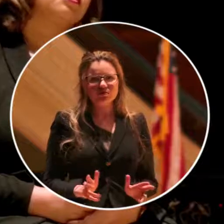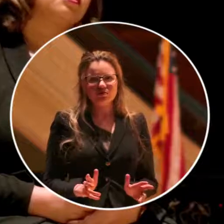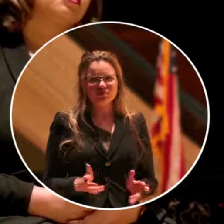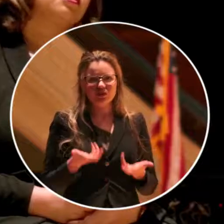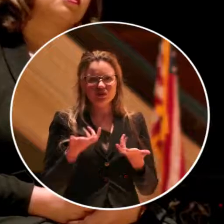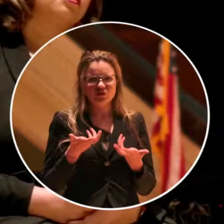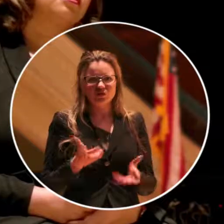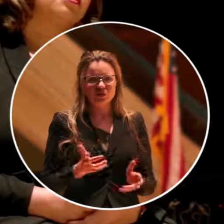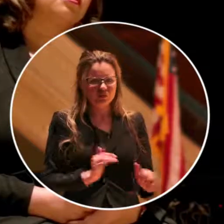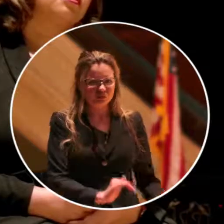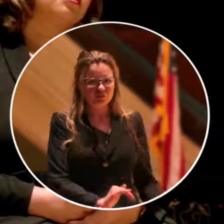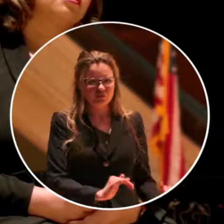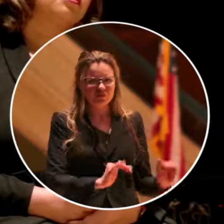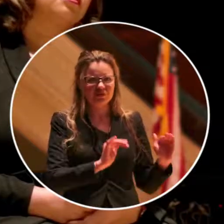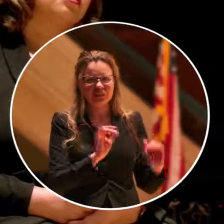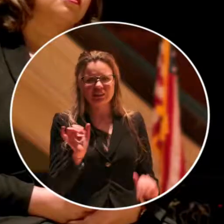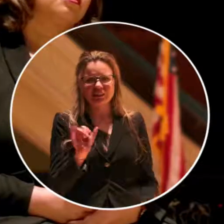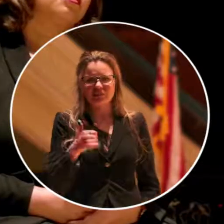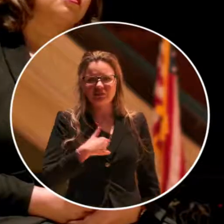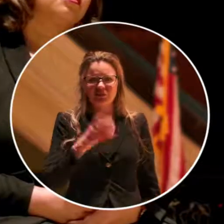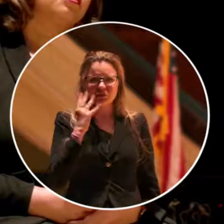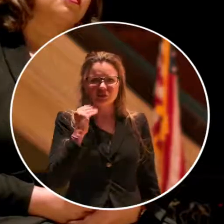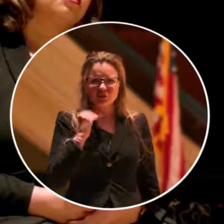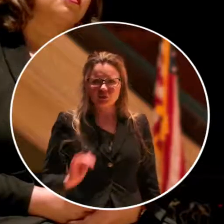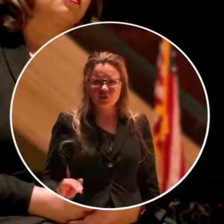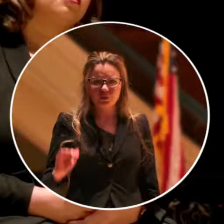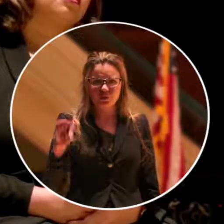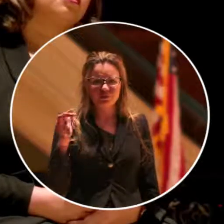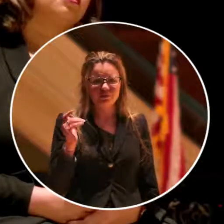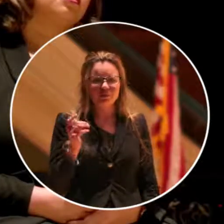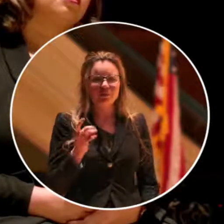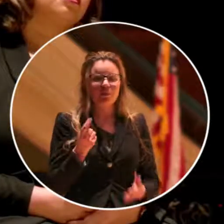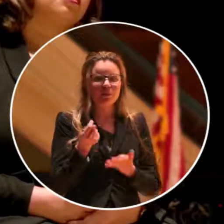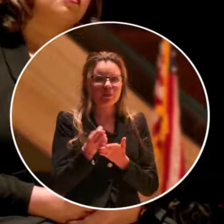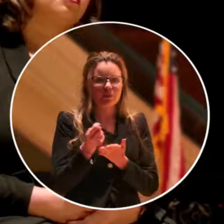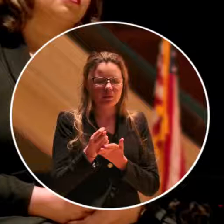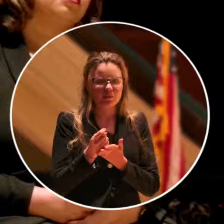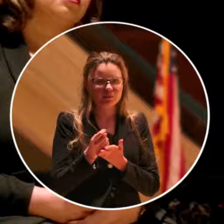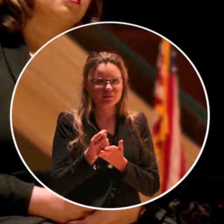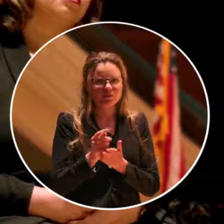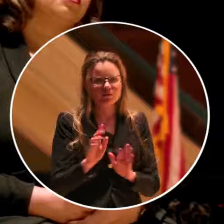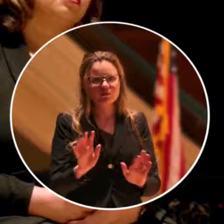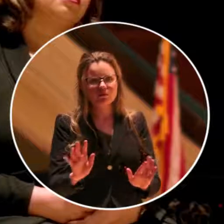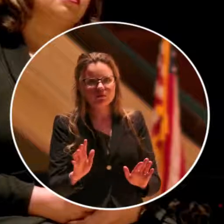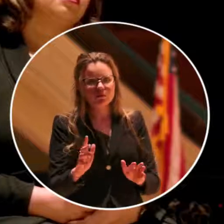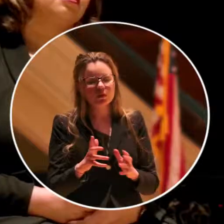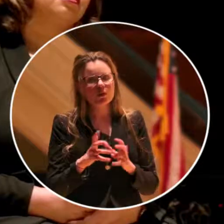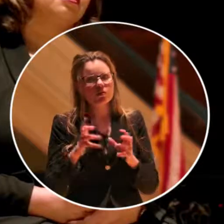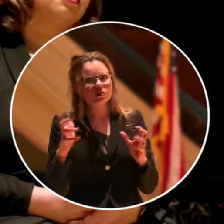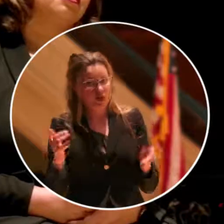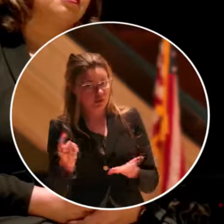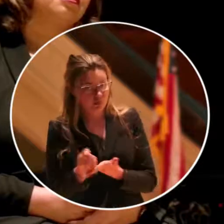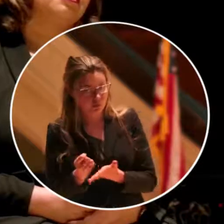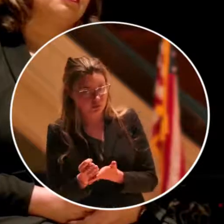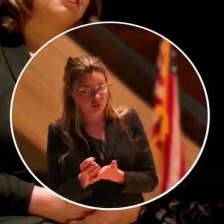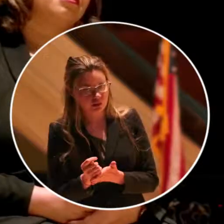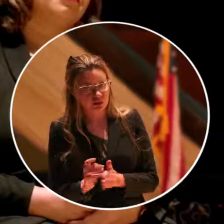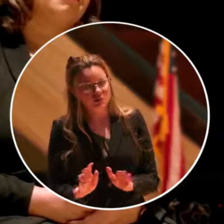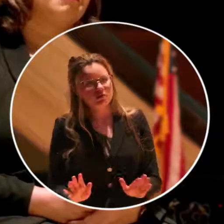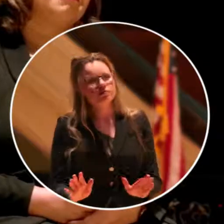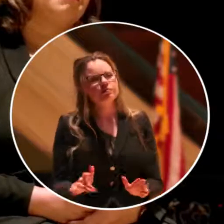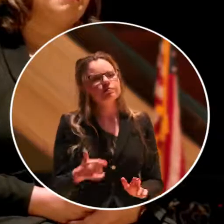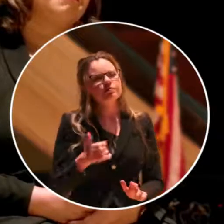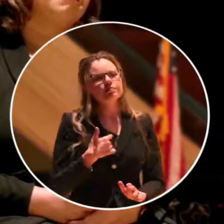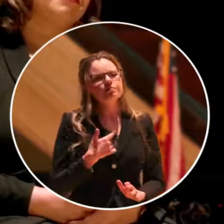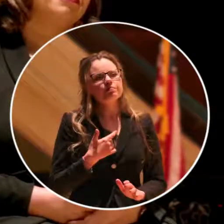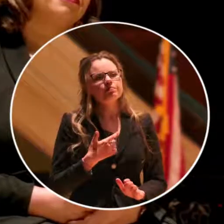them the way as I was raised. After a lot of therapy, and I mean a lot, I was able to start to develop a